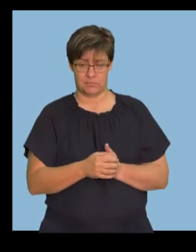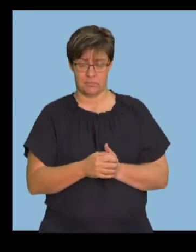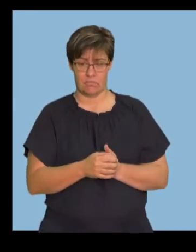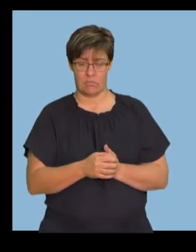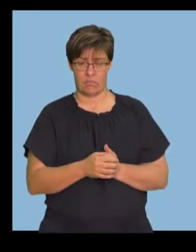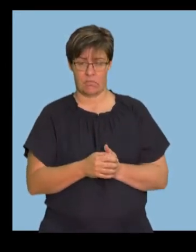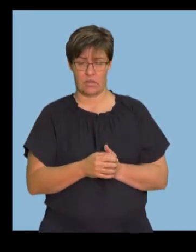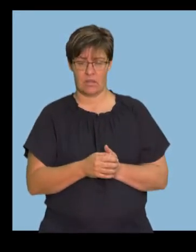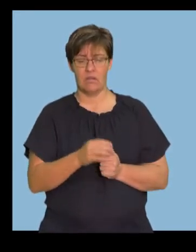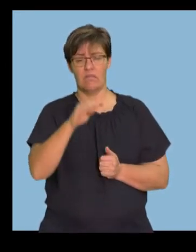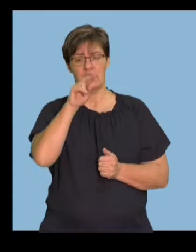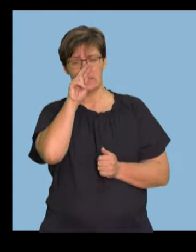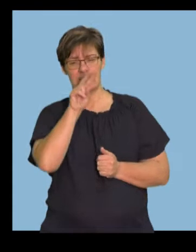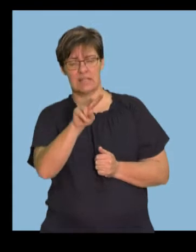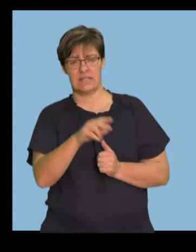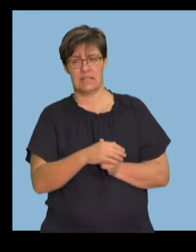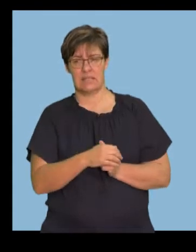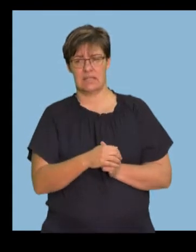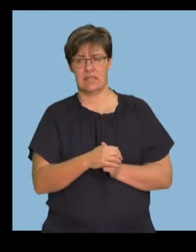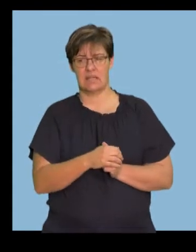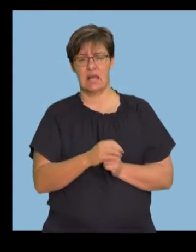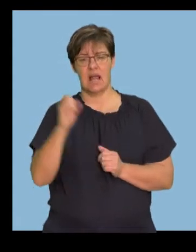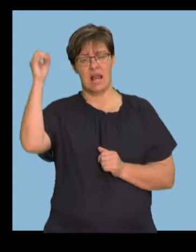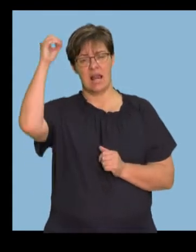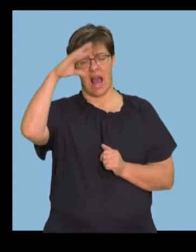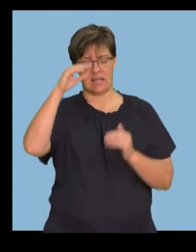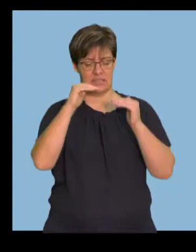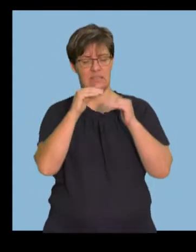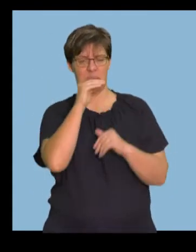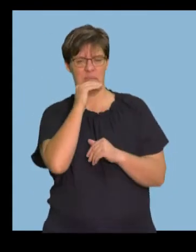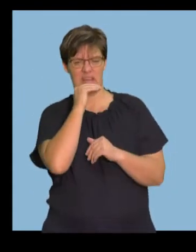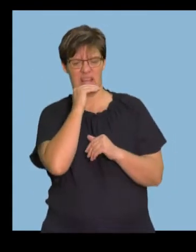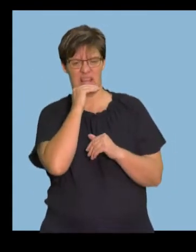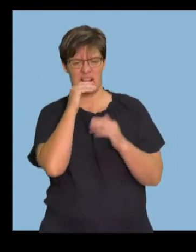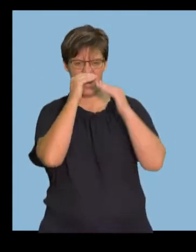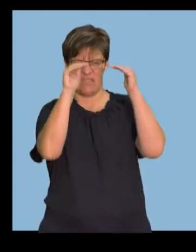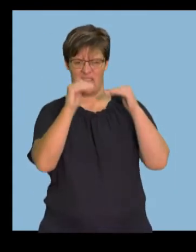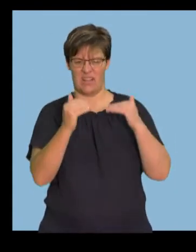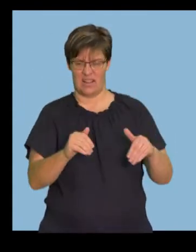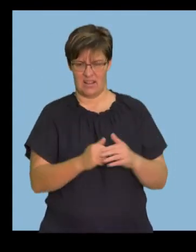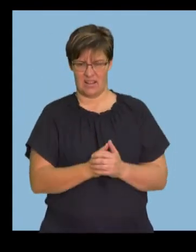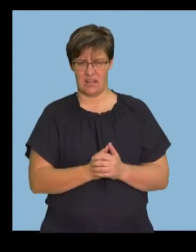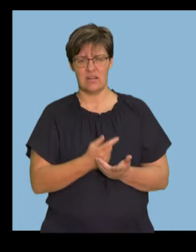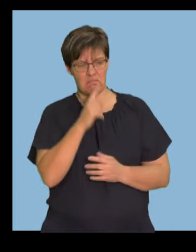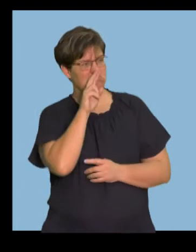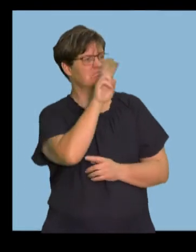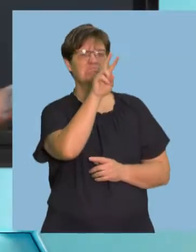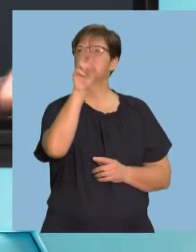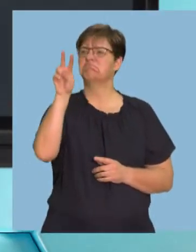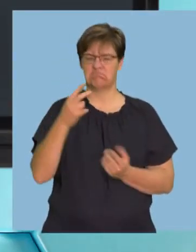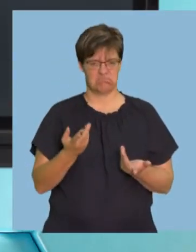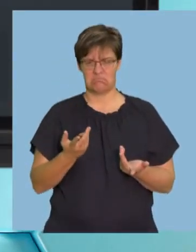now, have you ever thought about the meaning on the labels of light bulb? There are, everyday